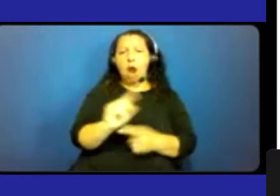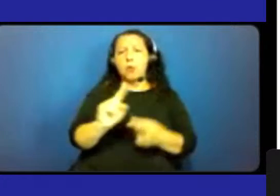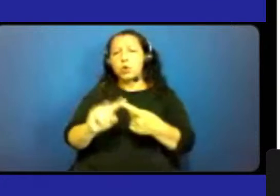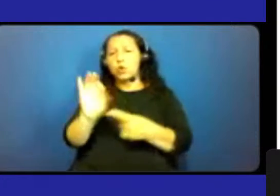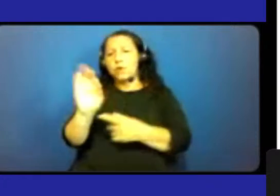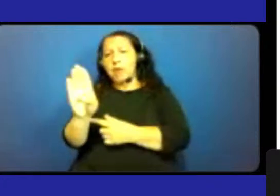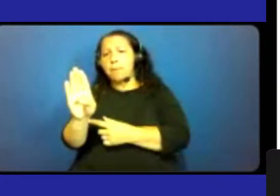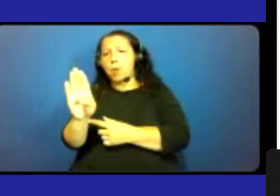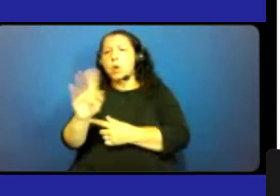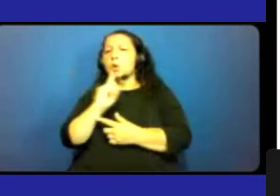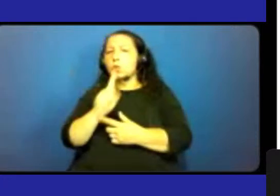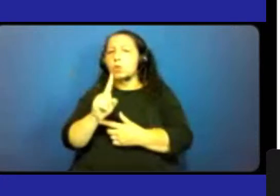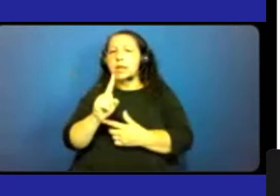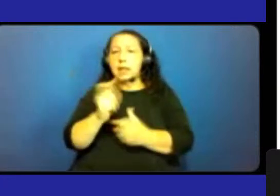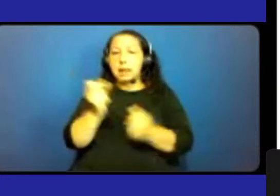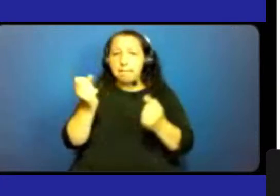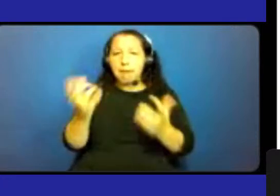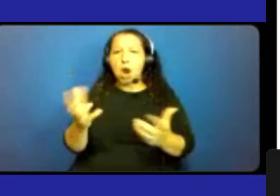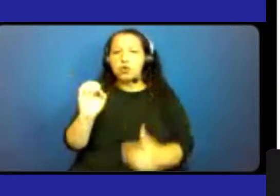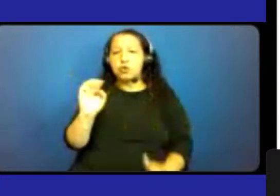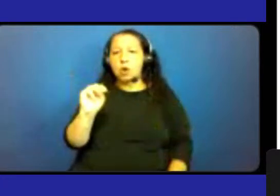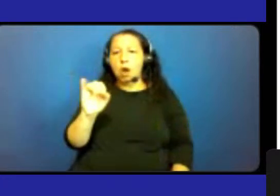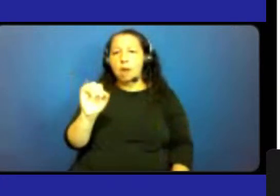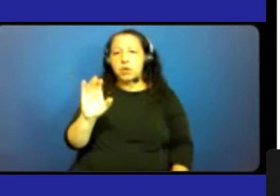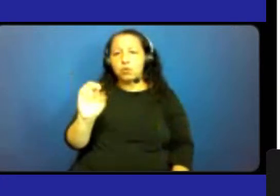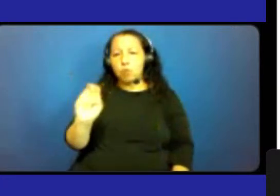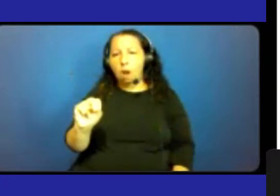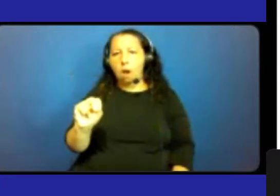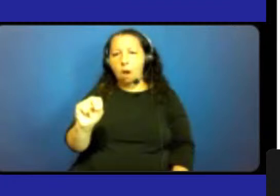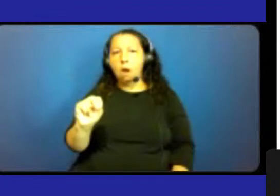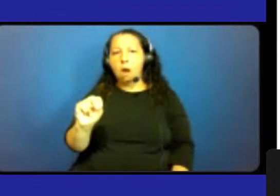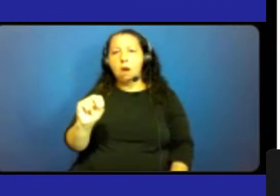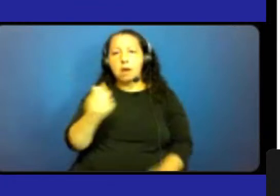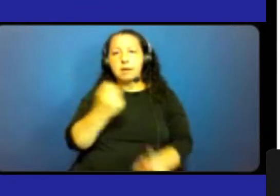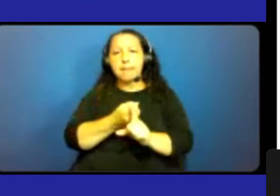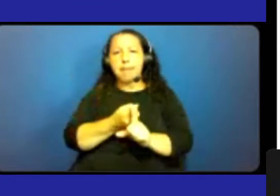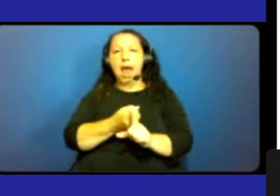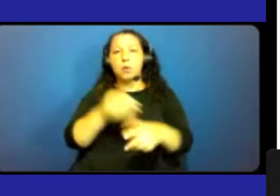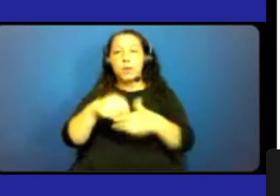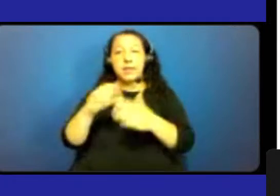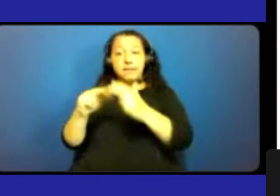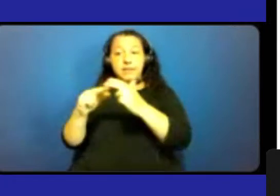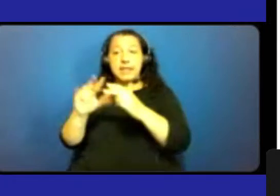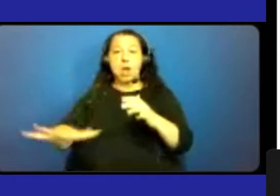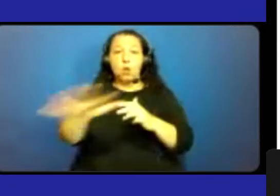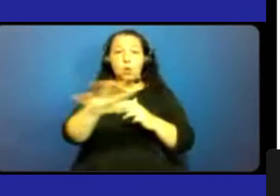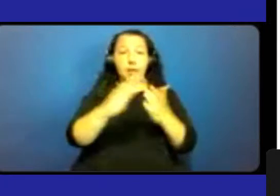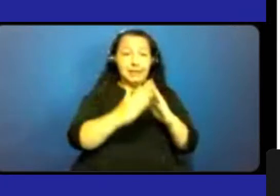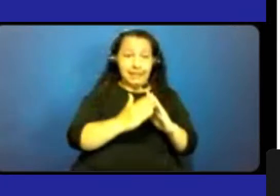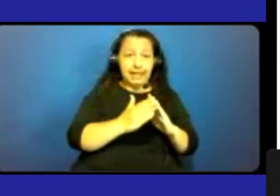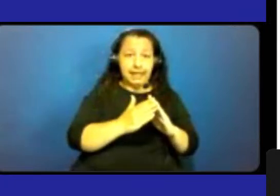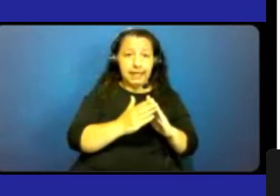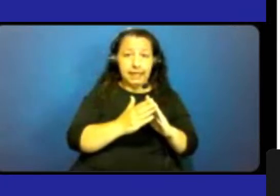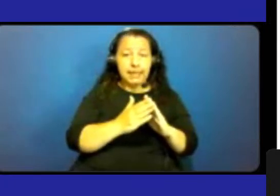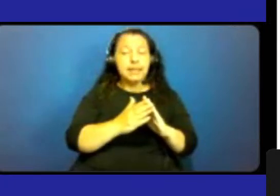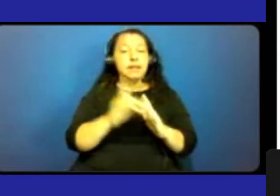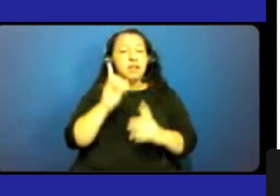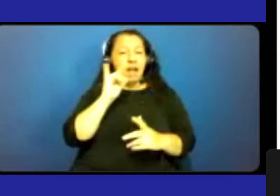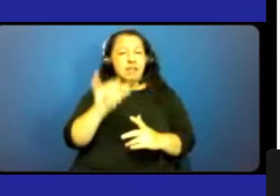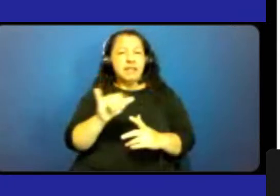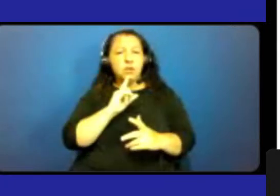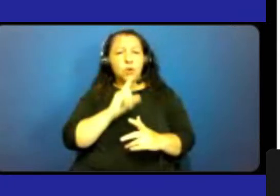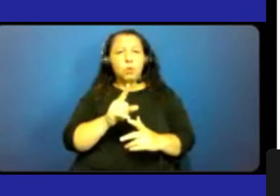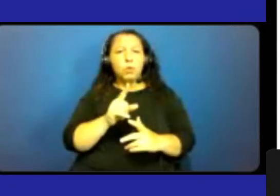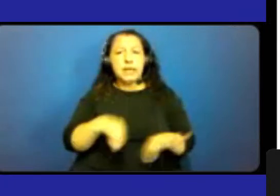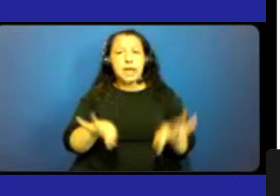the Omicron surge in our facilities and across the city. So I think that is a major driver of